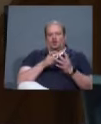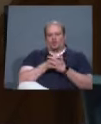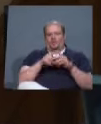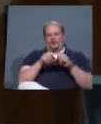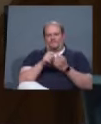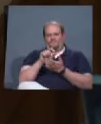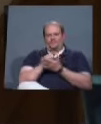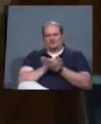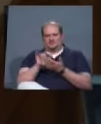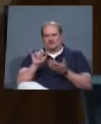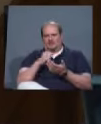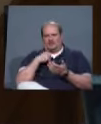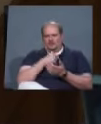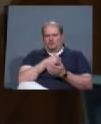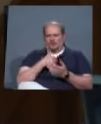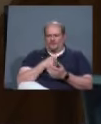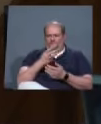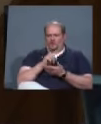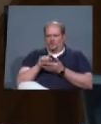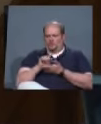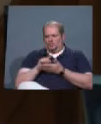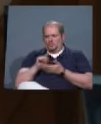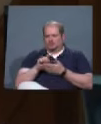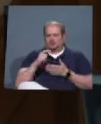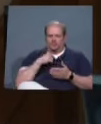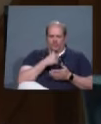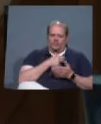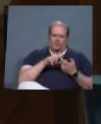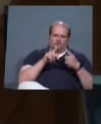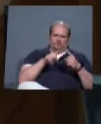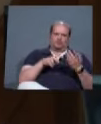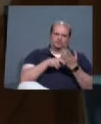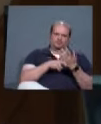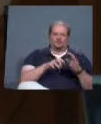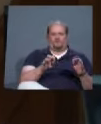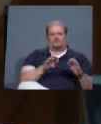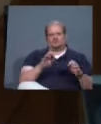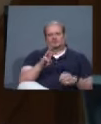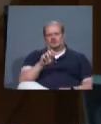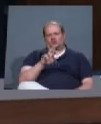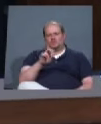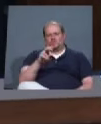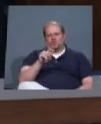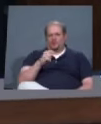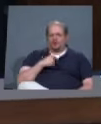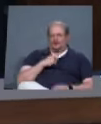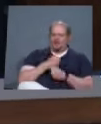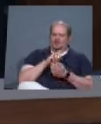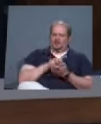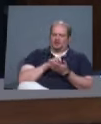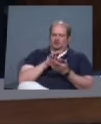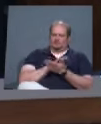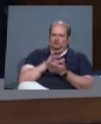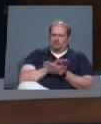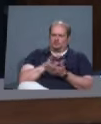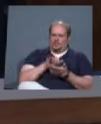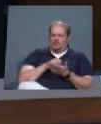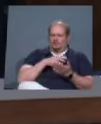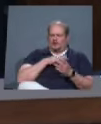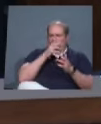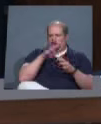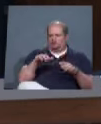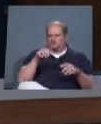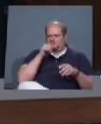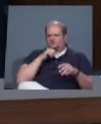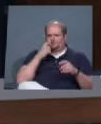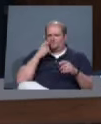offenses like we've had in the last few weeks, or do we want to go out and serve misdemeanor warrants? So I get a doctor's statement that my grandchildren are